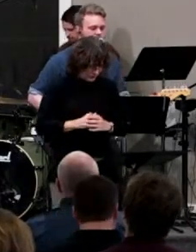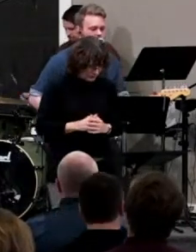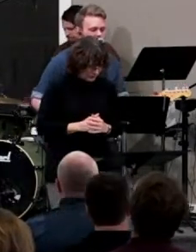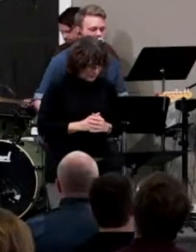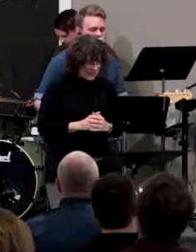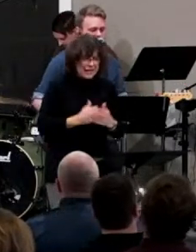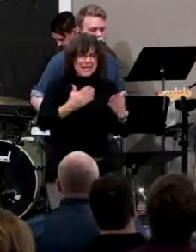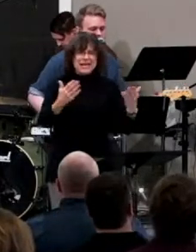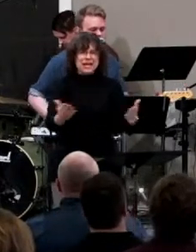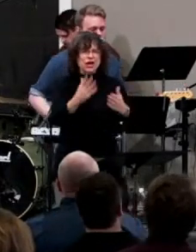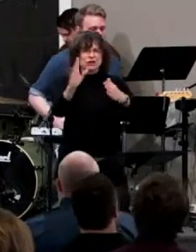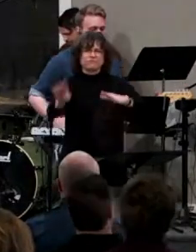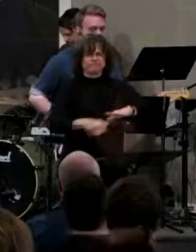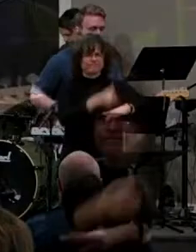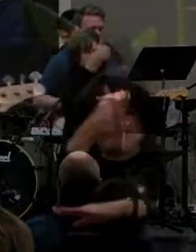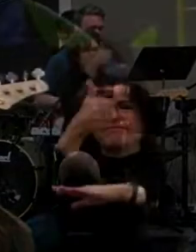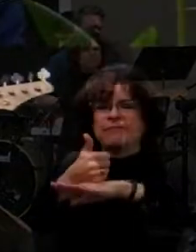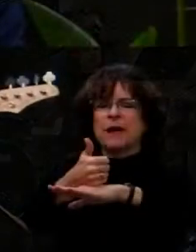Here I raise my